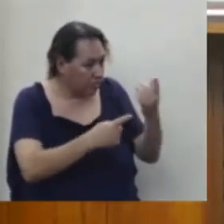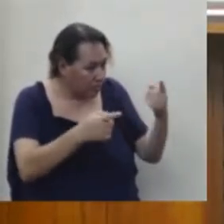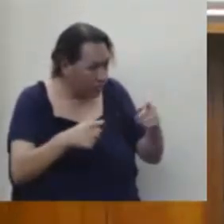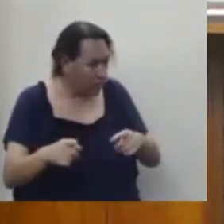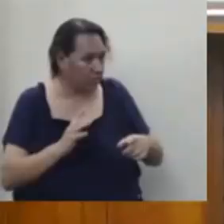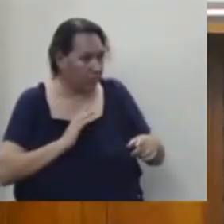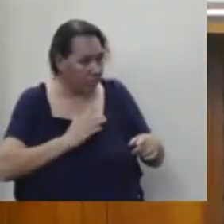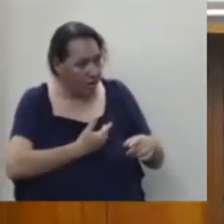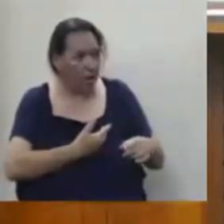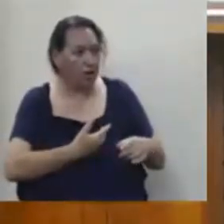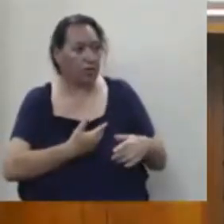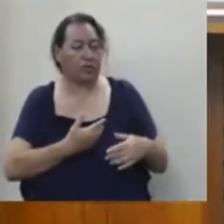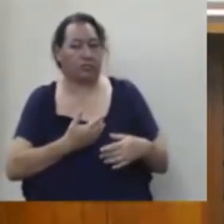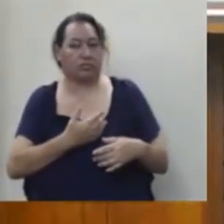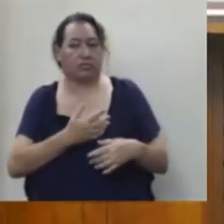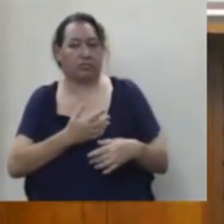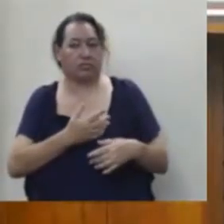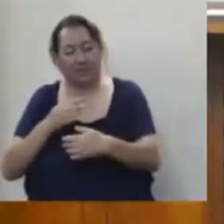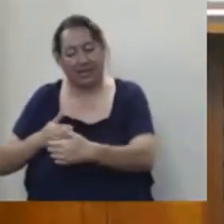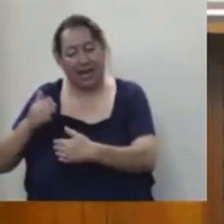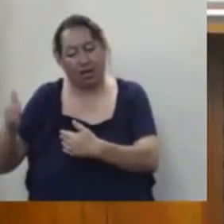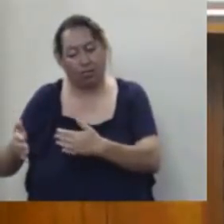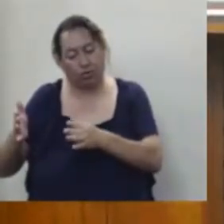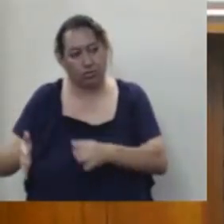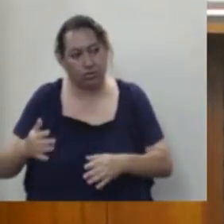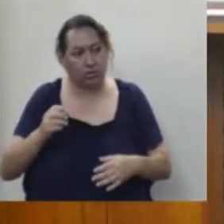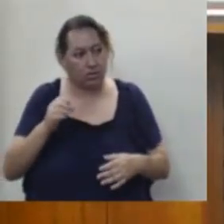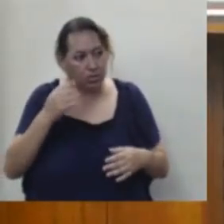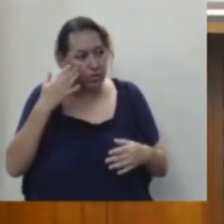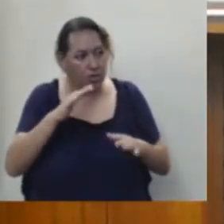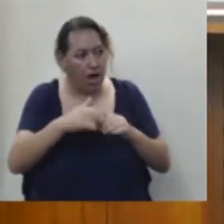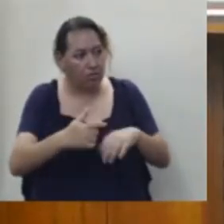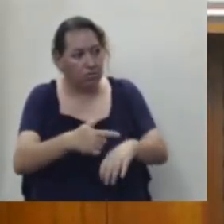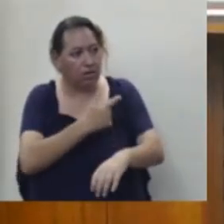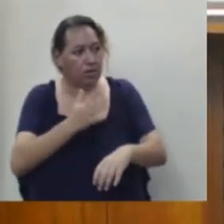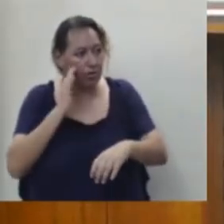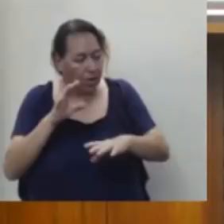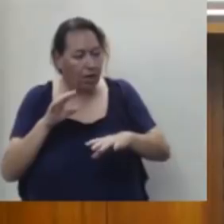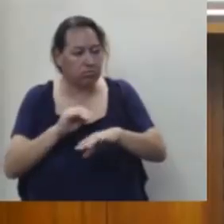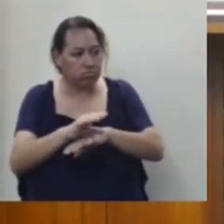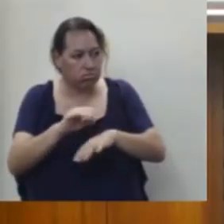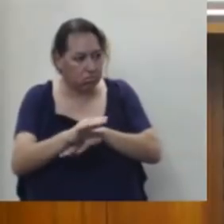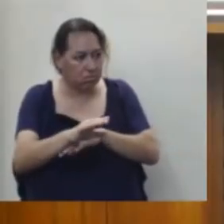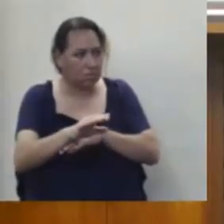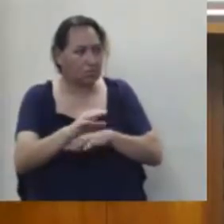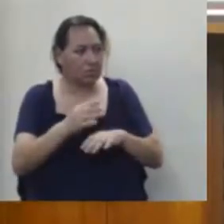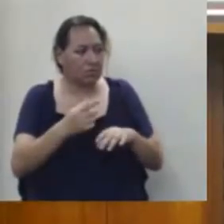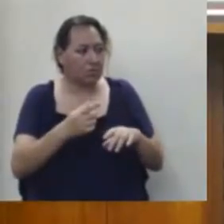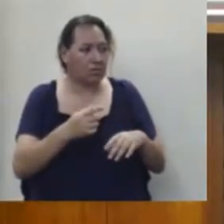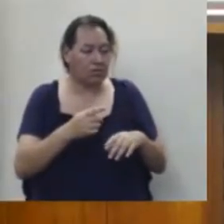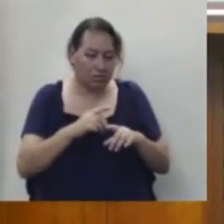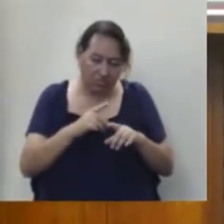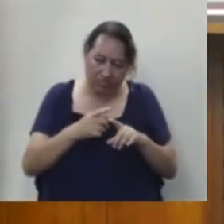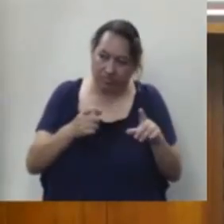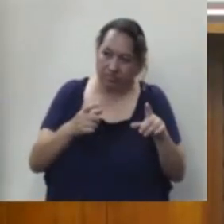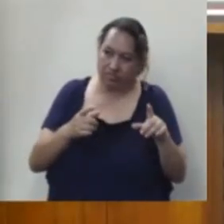know how long the situation is going to affect them, and by extension, our major tourism markets. So, how